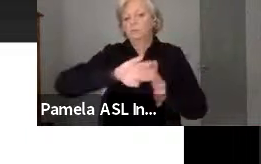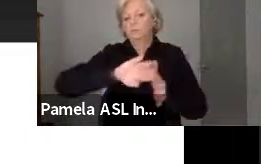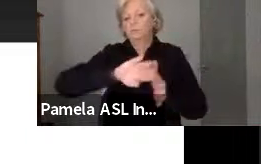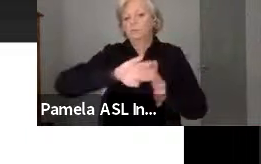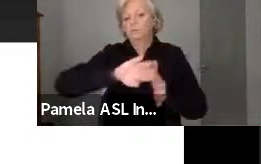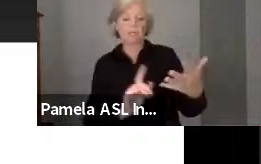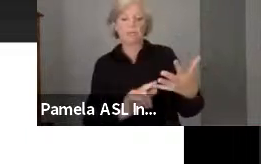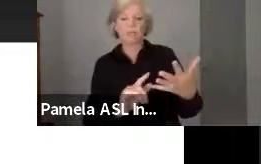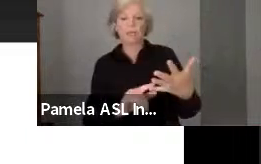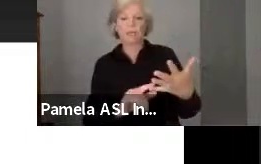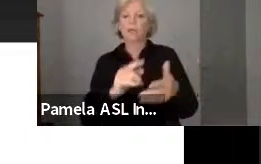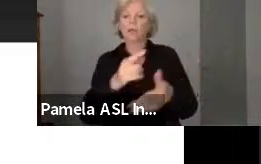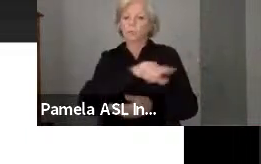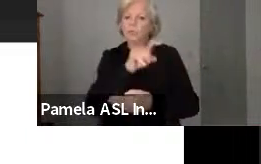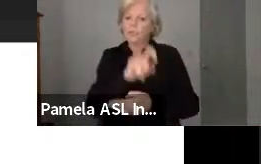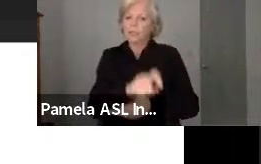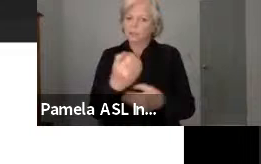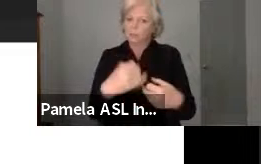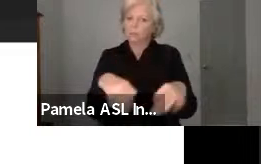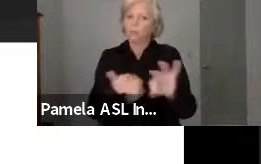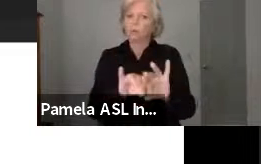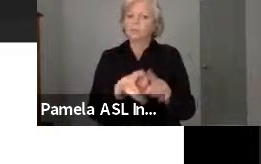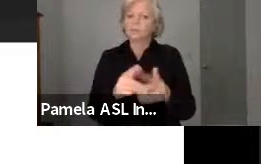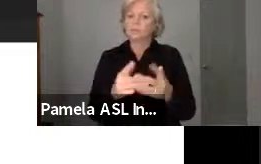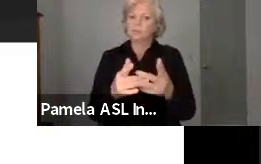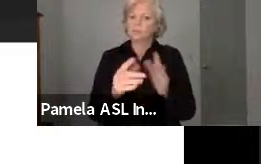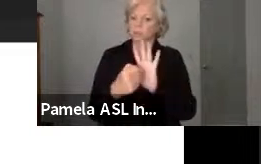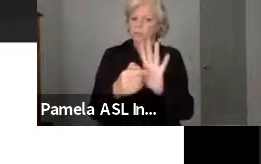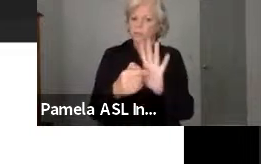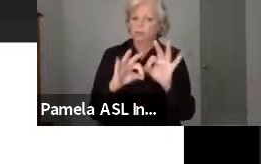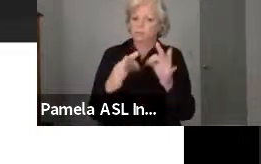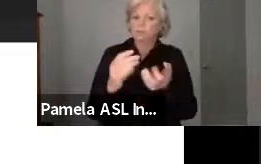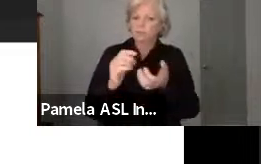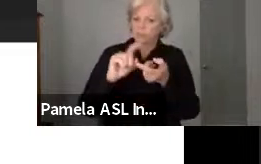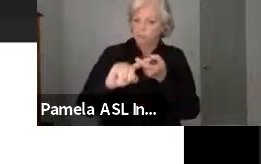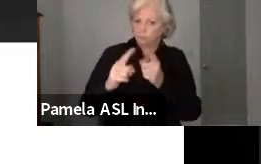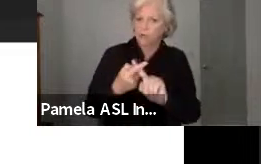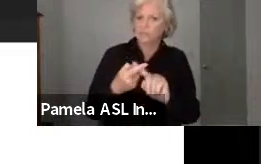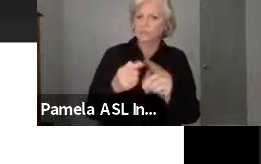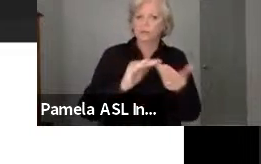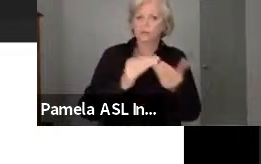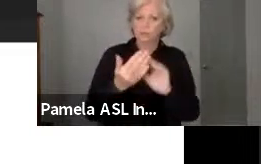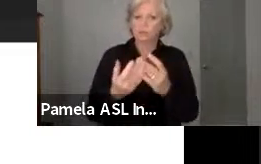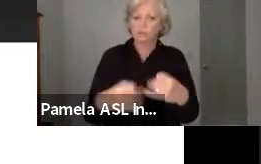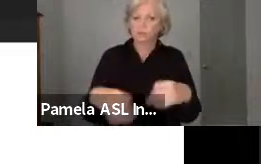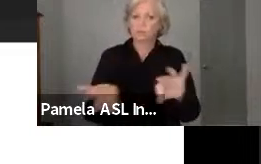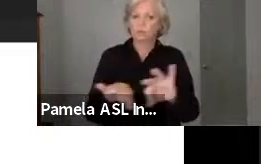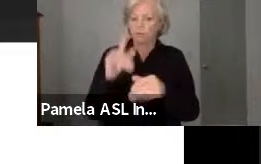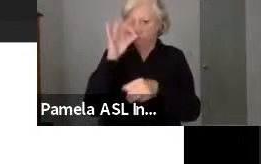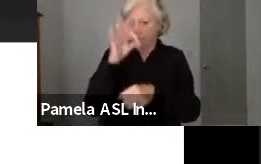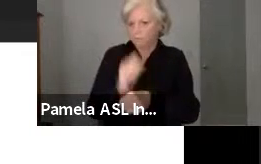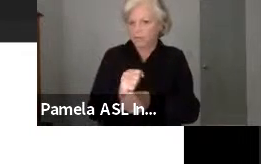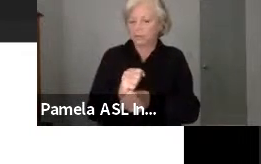and community, including faith communities. Next slide.